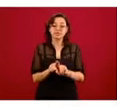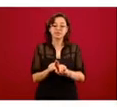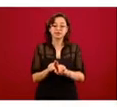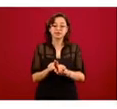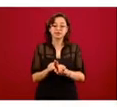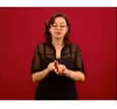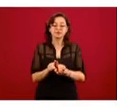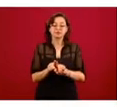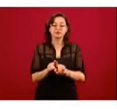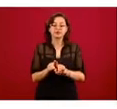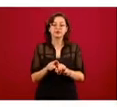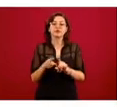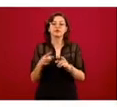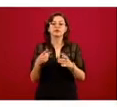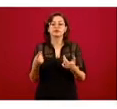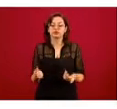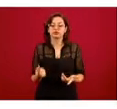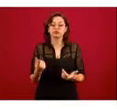have